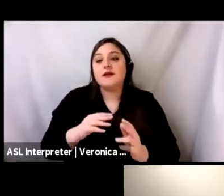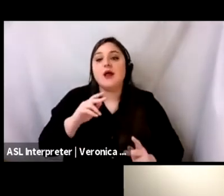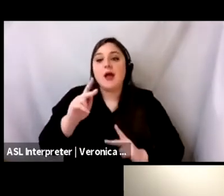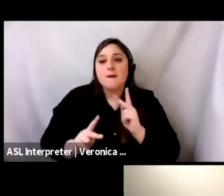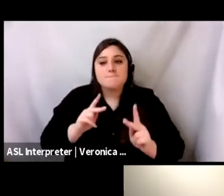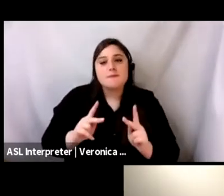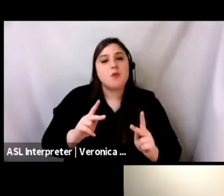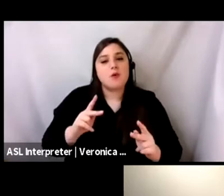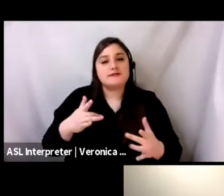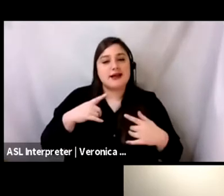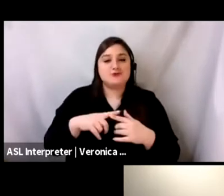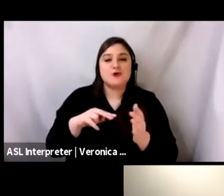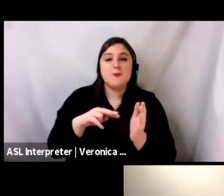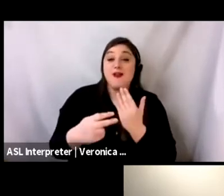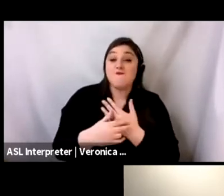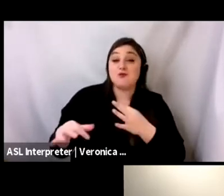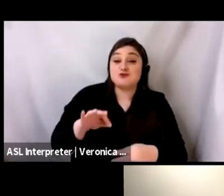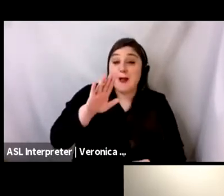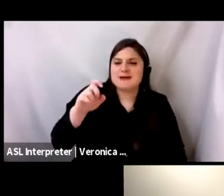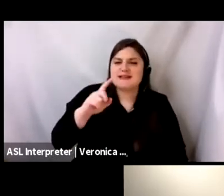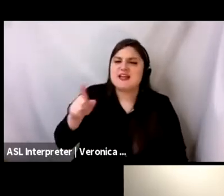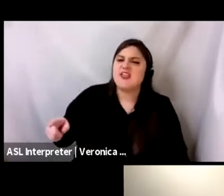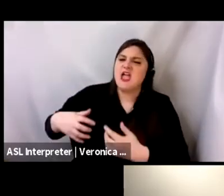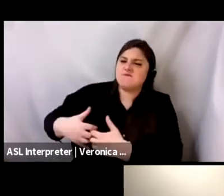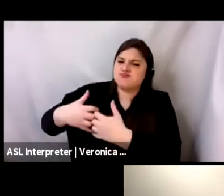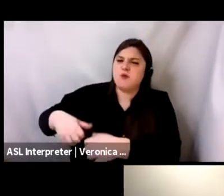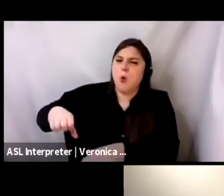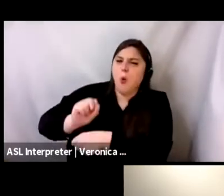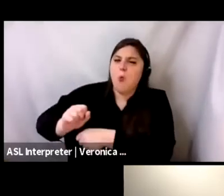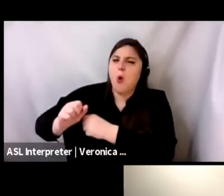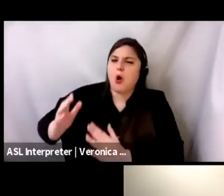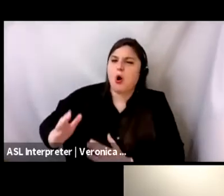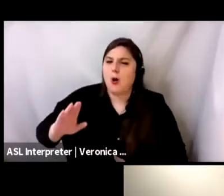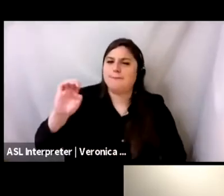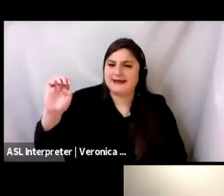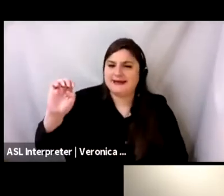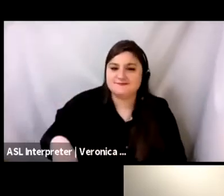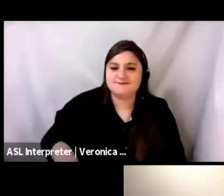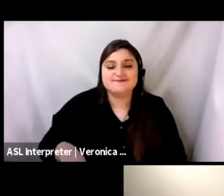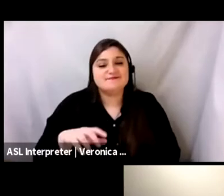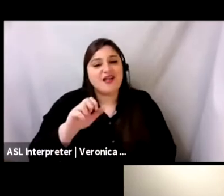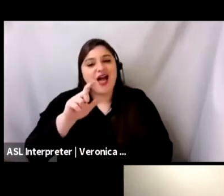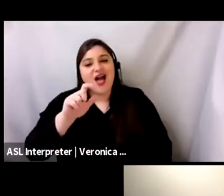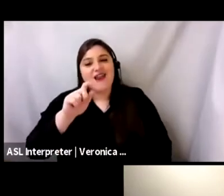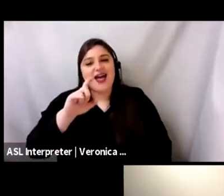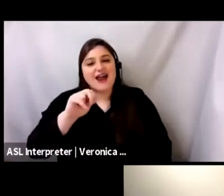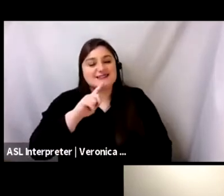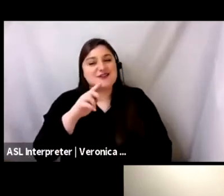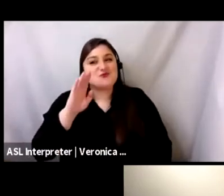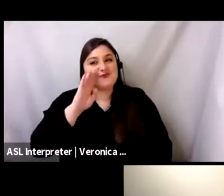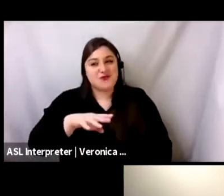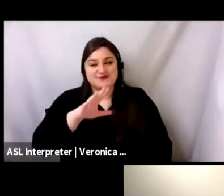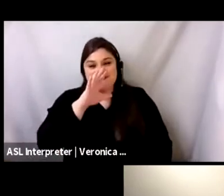really industrious workers. Yeah, I totally agree. And I think it's really interesting to talk about metaphor when it comes to bees,